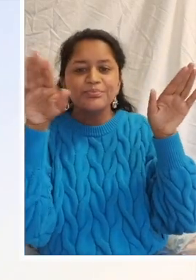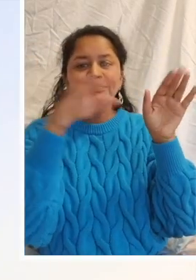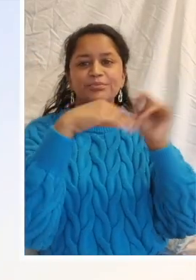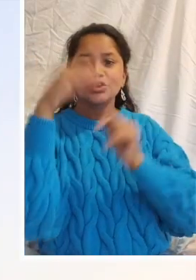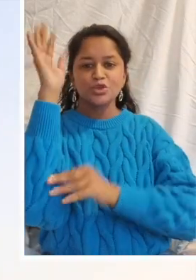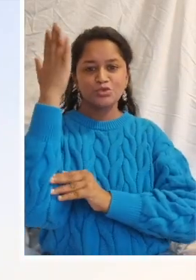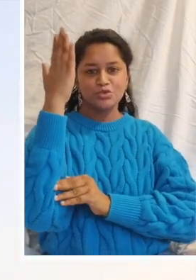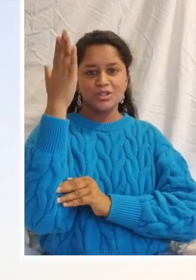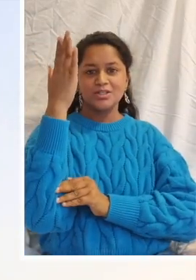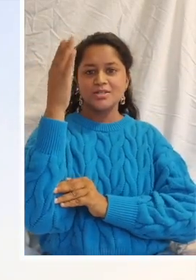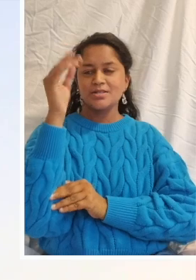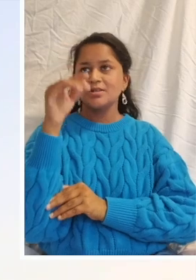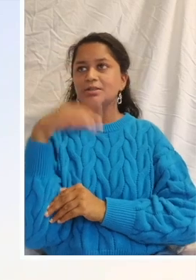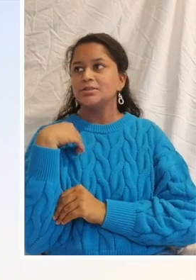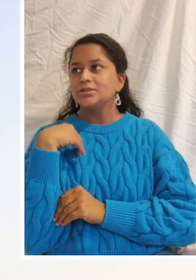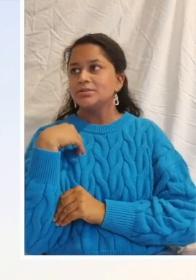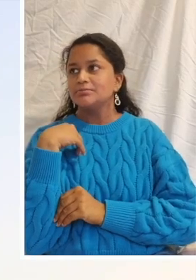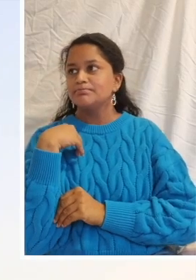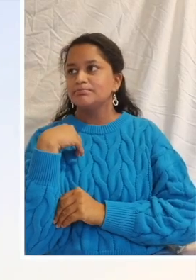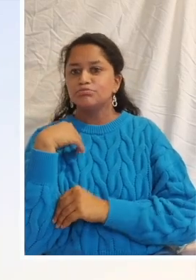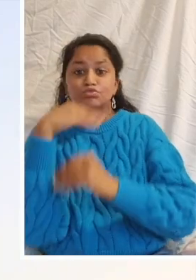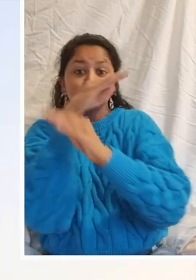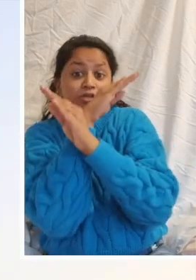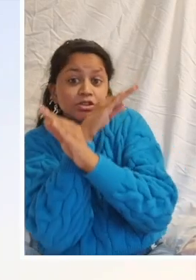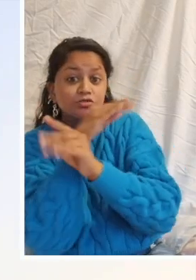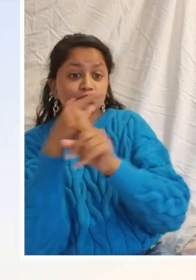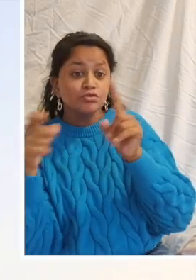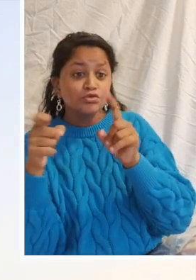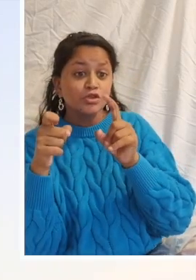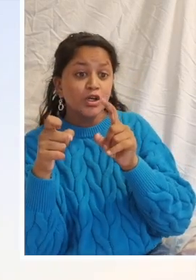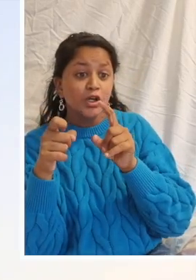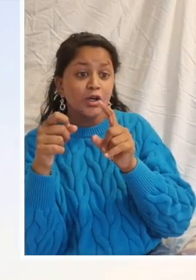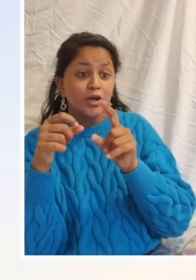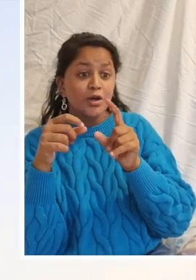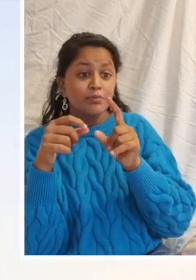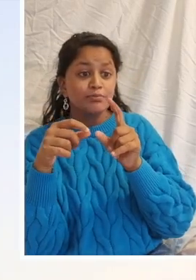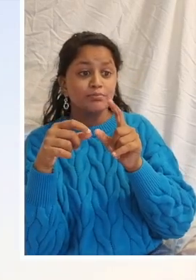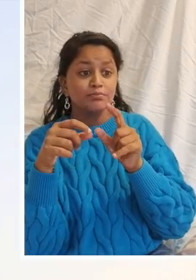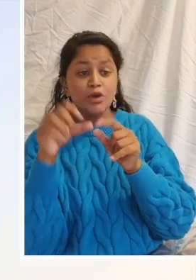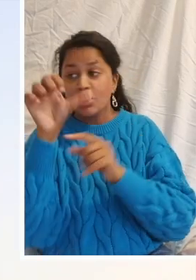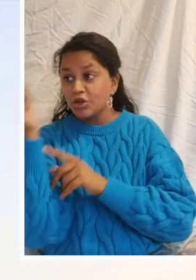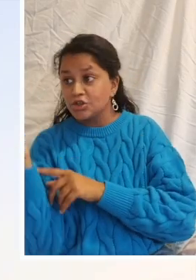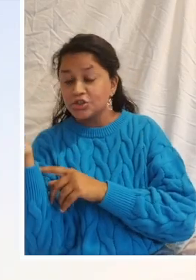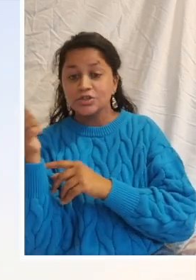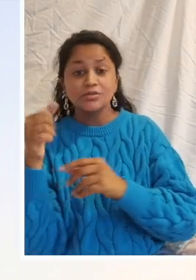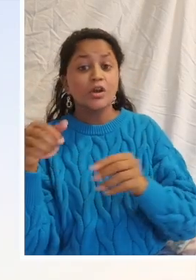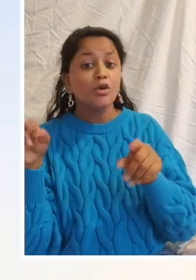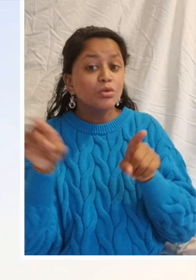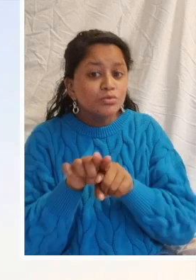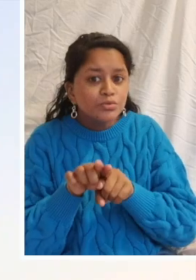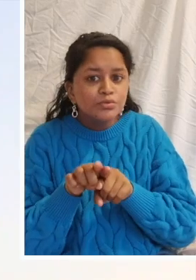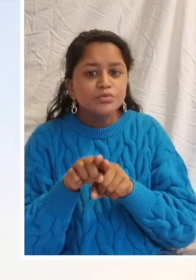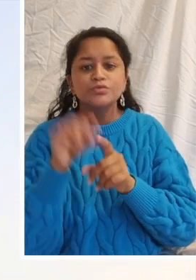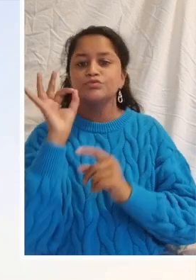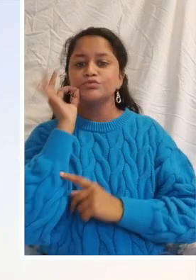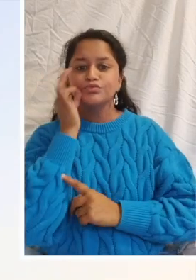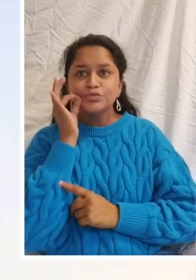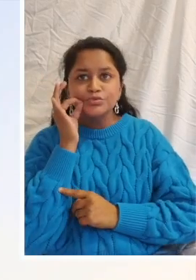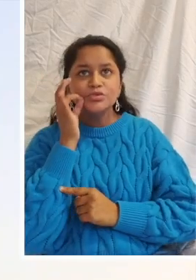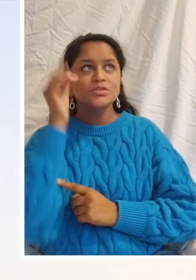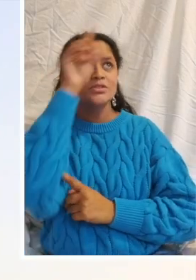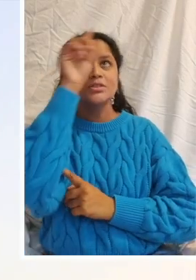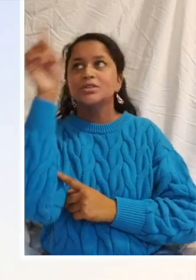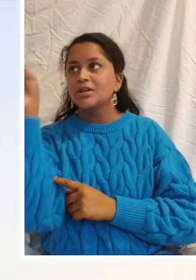areas, places that have lots of fruiting trees. So they essentially like to fly among the trees, and because it